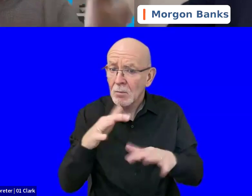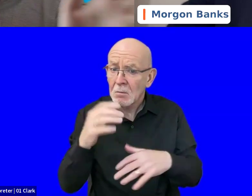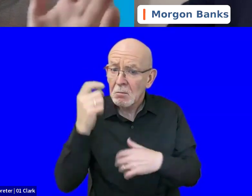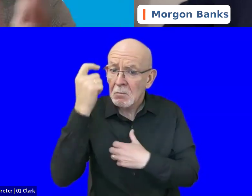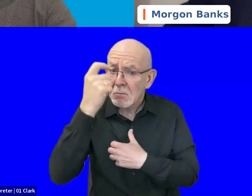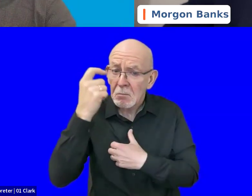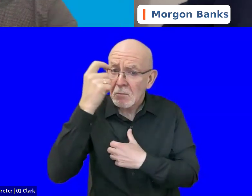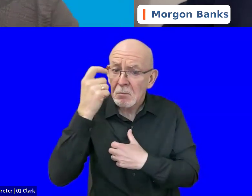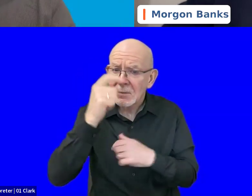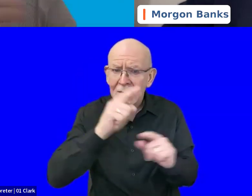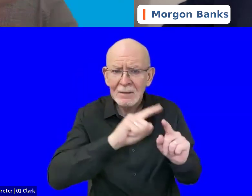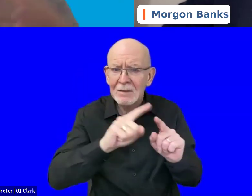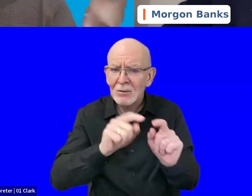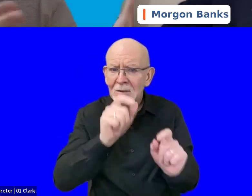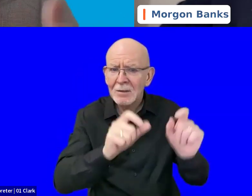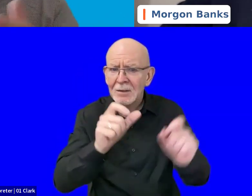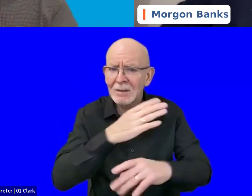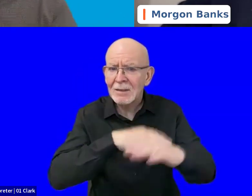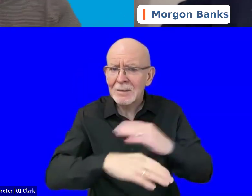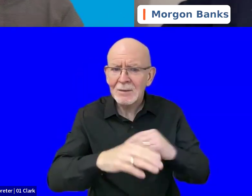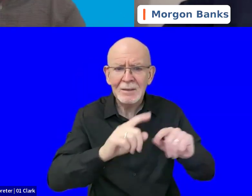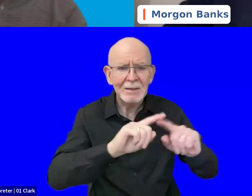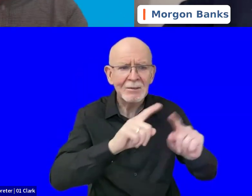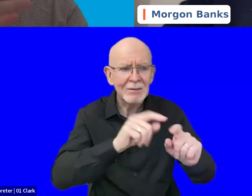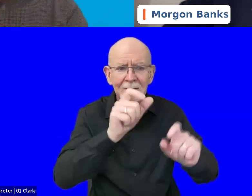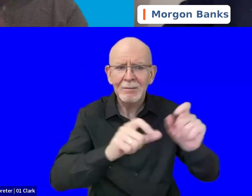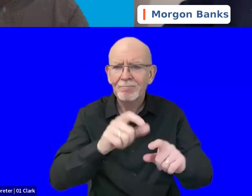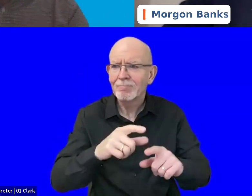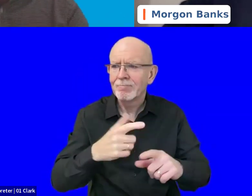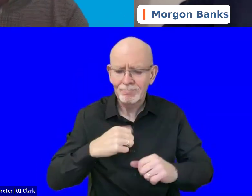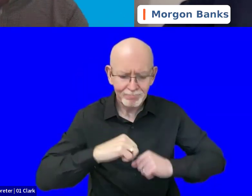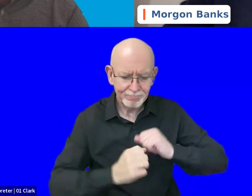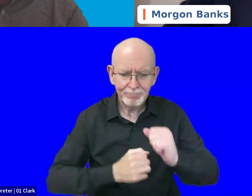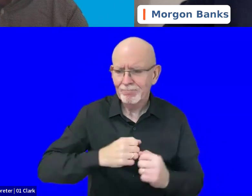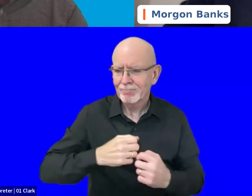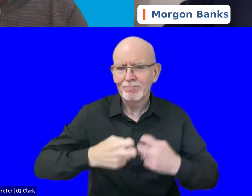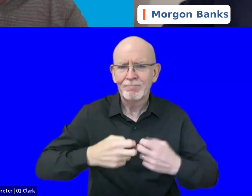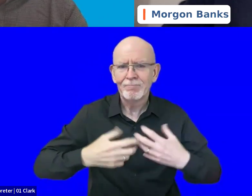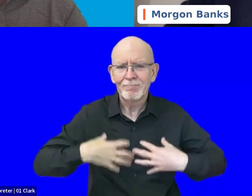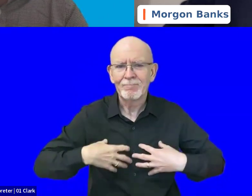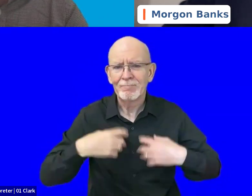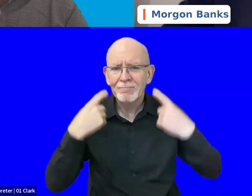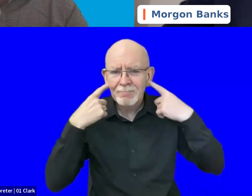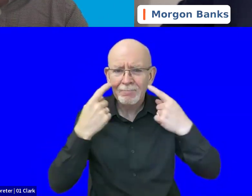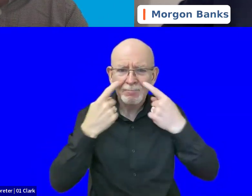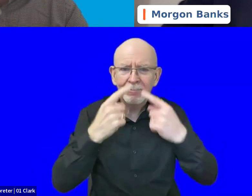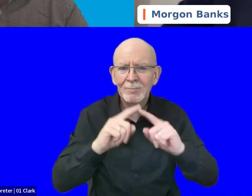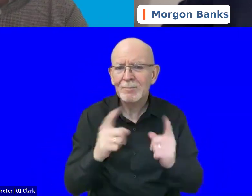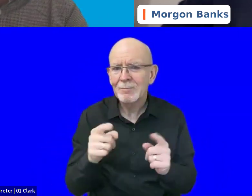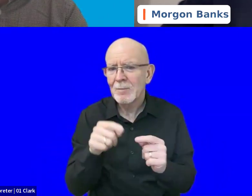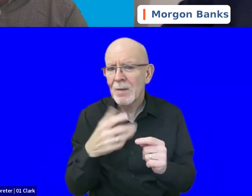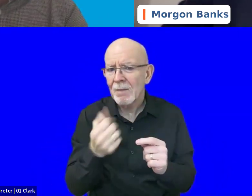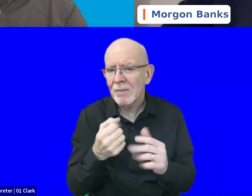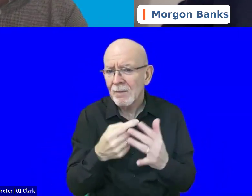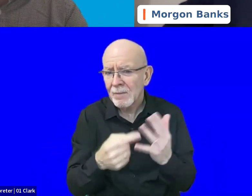them impairment specific? Is it a mix of those? Can you elaborate a little bit on this?